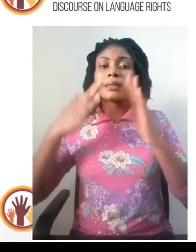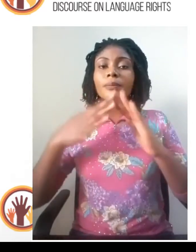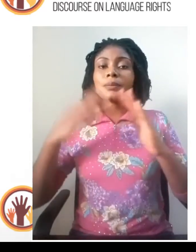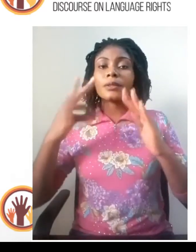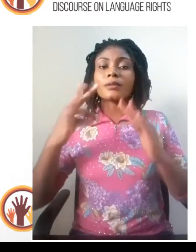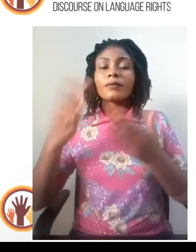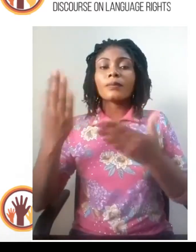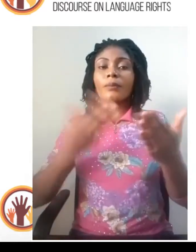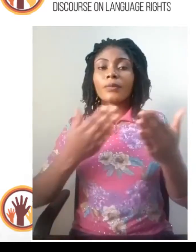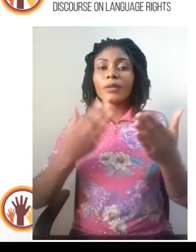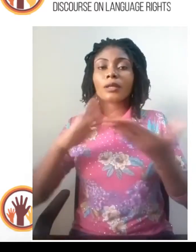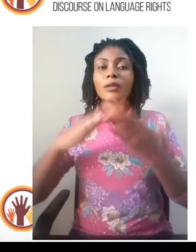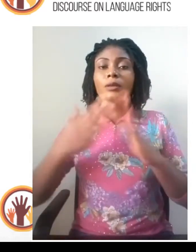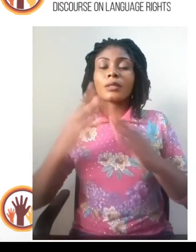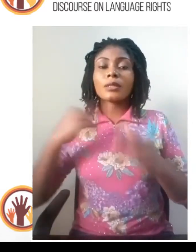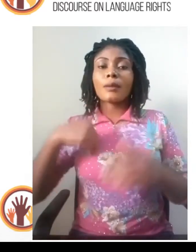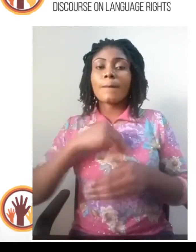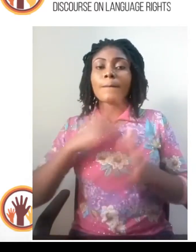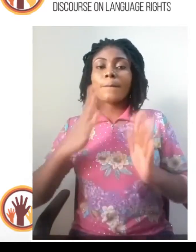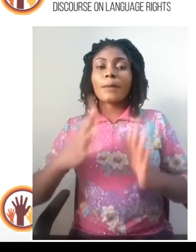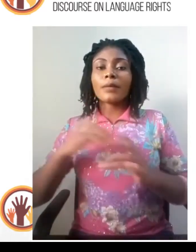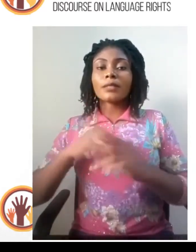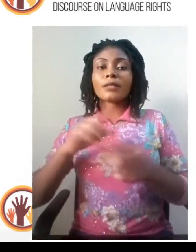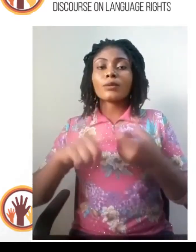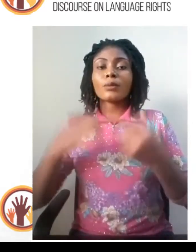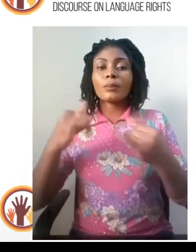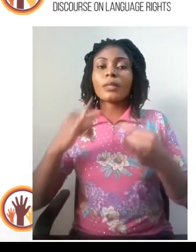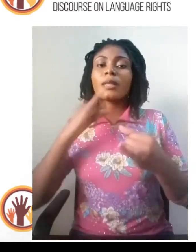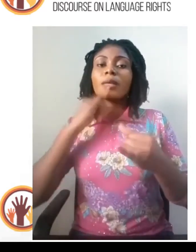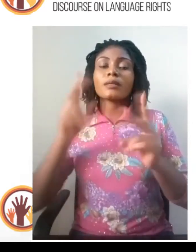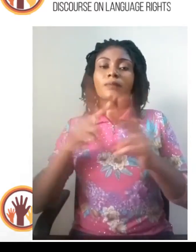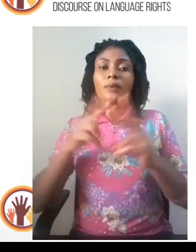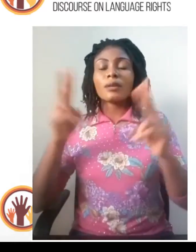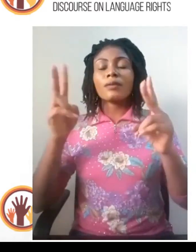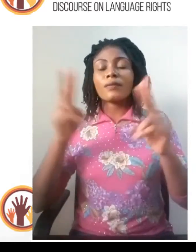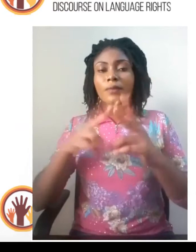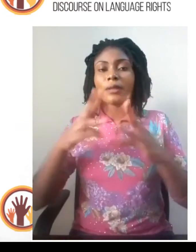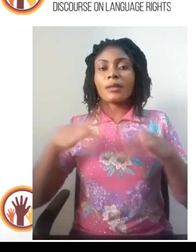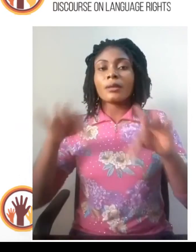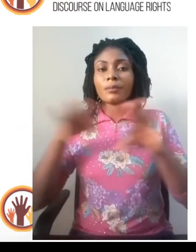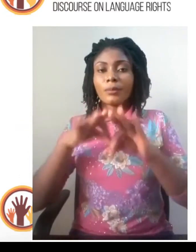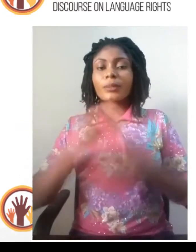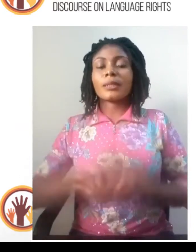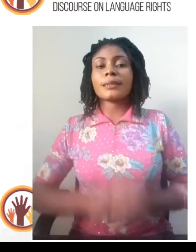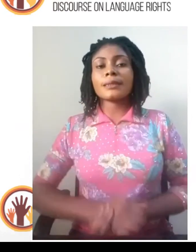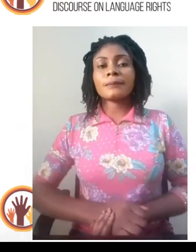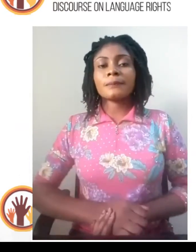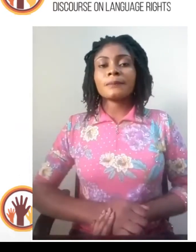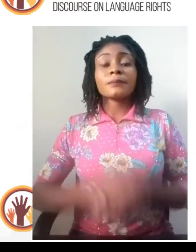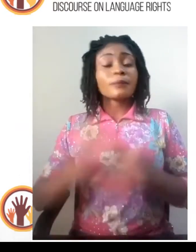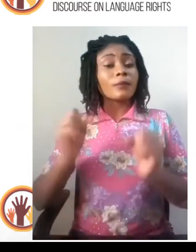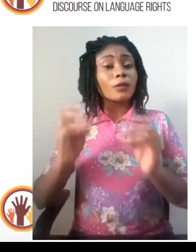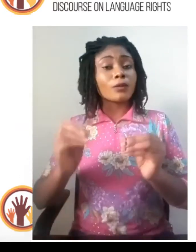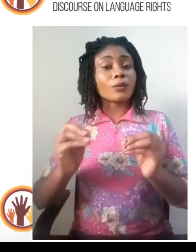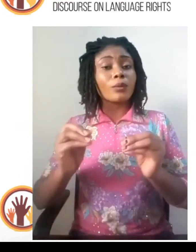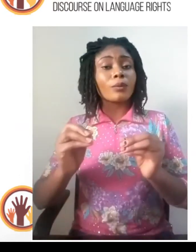bringing the community members into play is very, very important. And